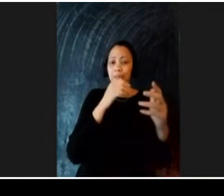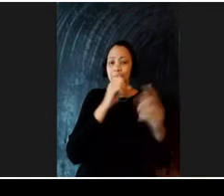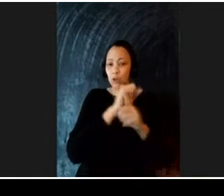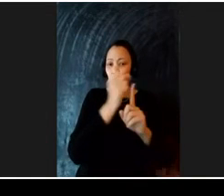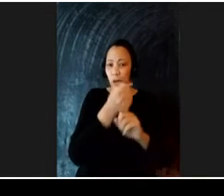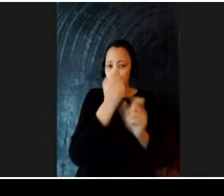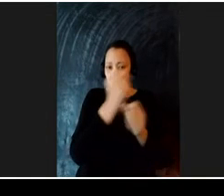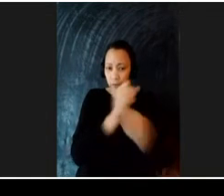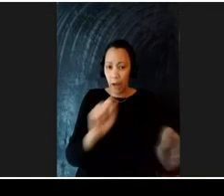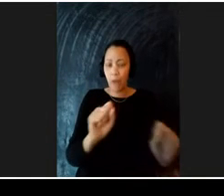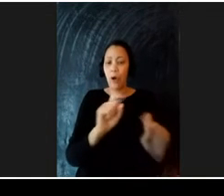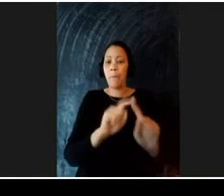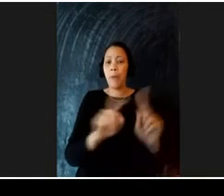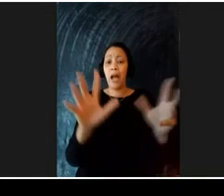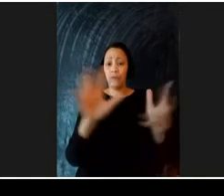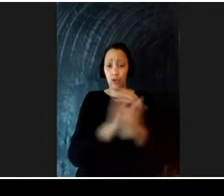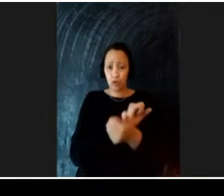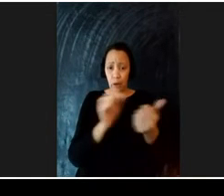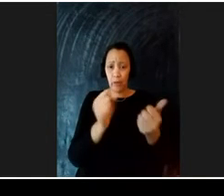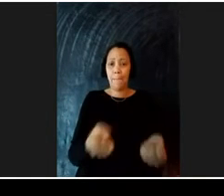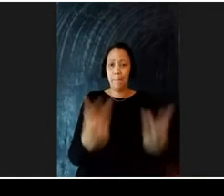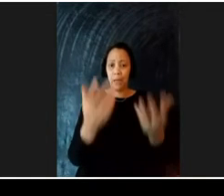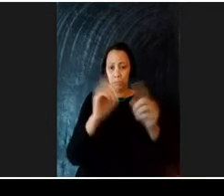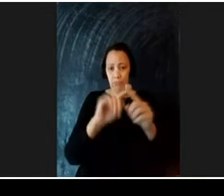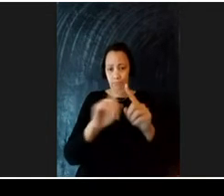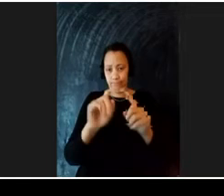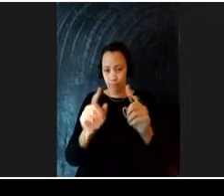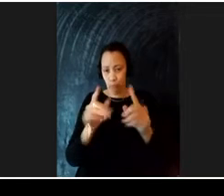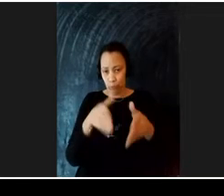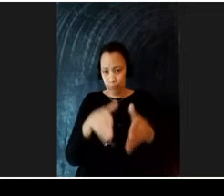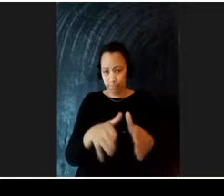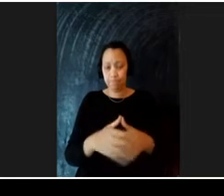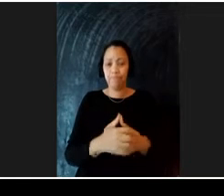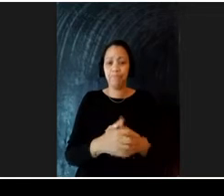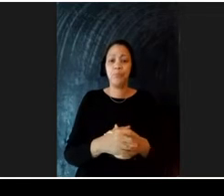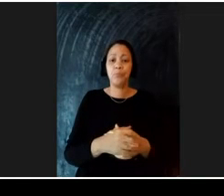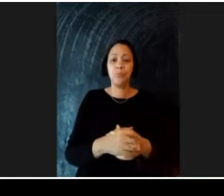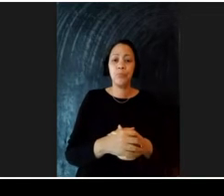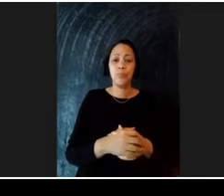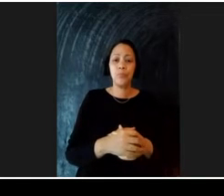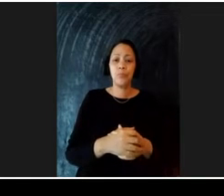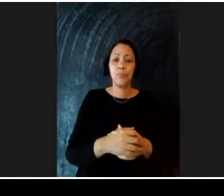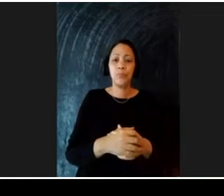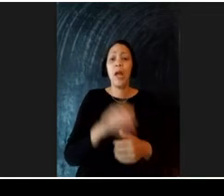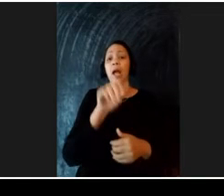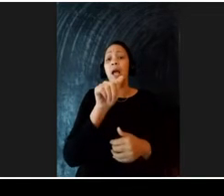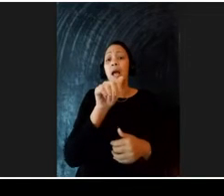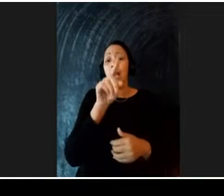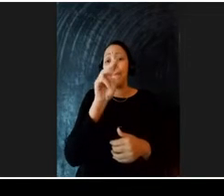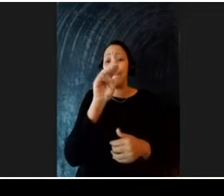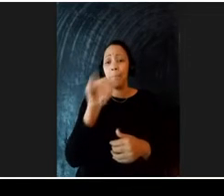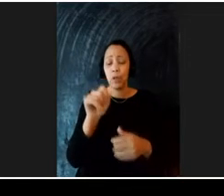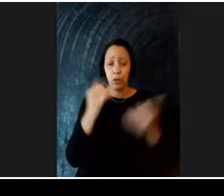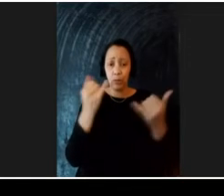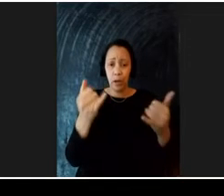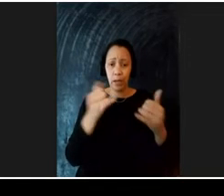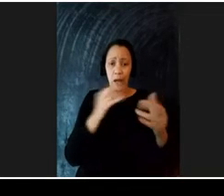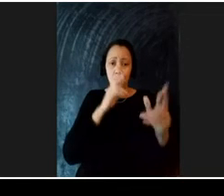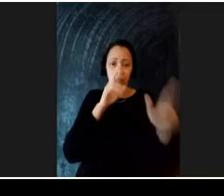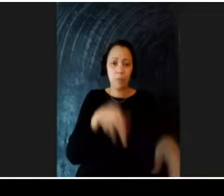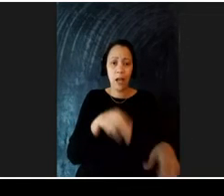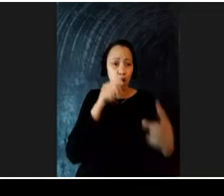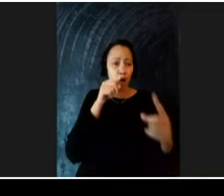needs we still don't know what happens when a Survivor needs support or when a Survivor use their